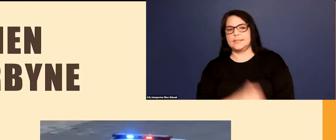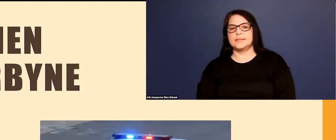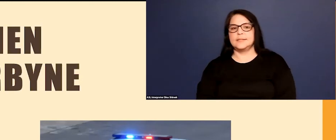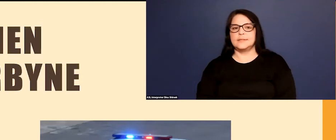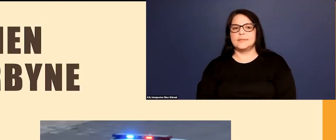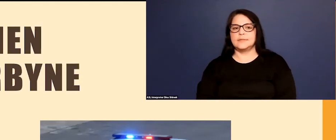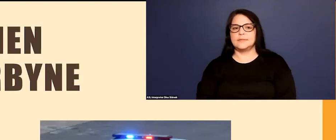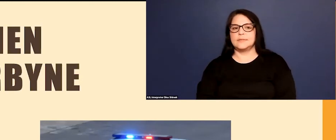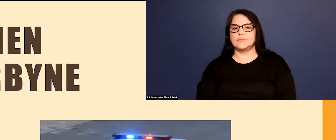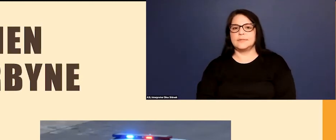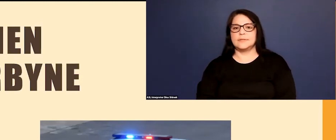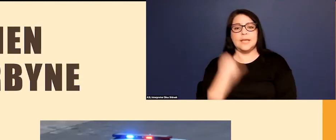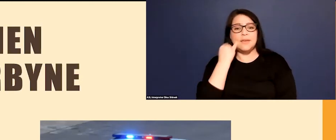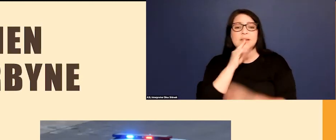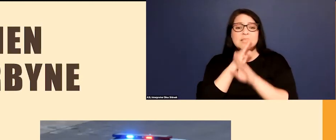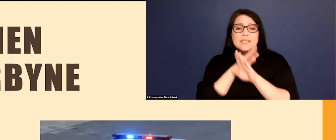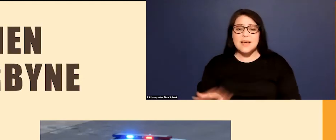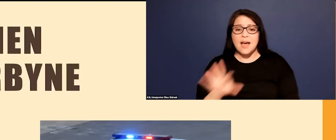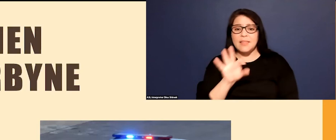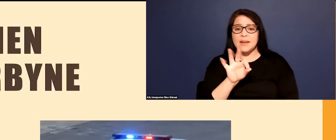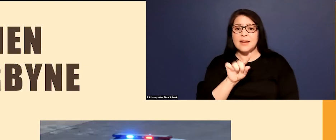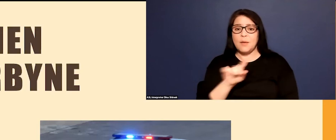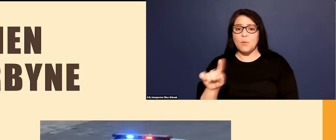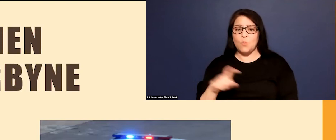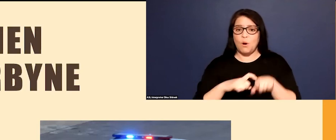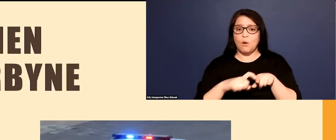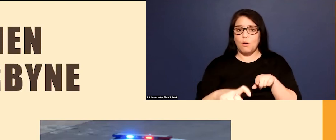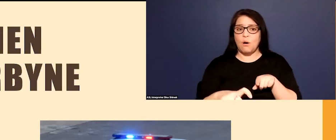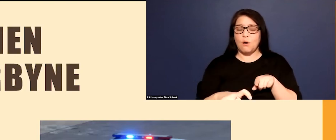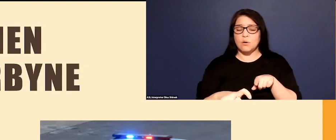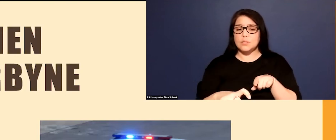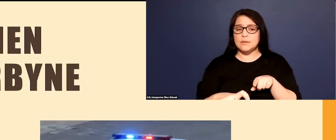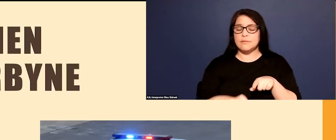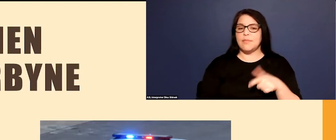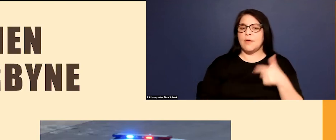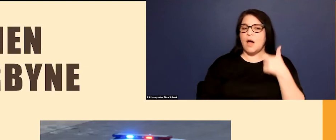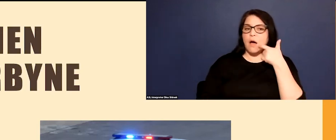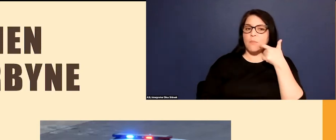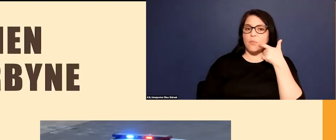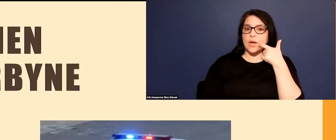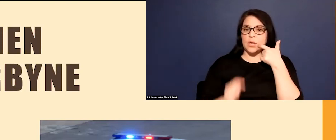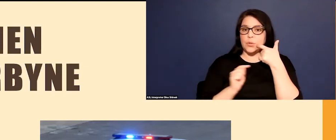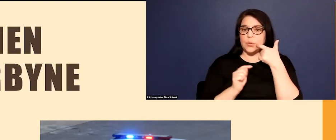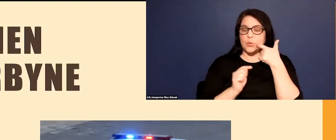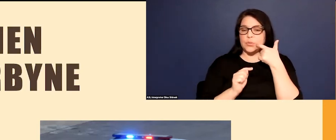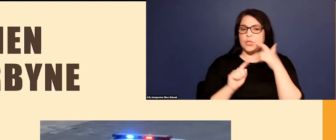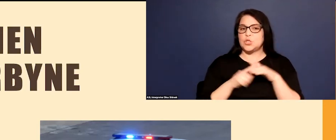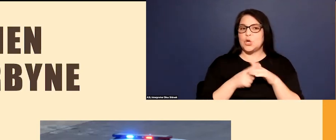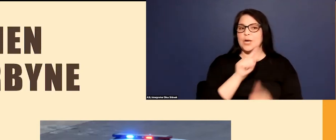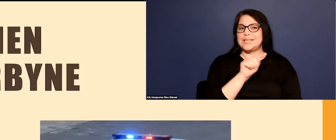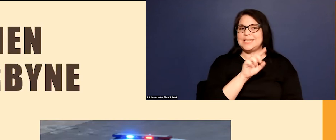For all silent 911 calls, our operators activate the